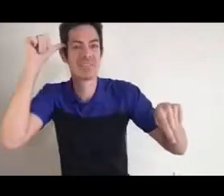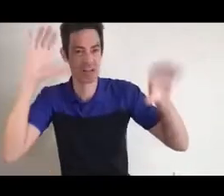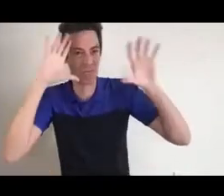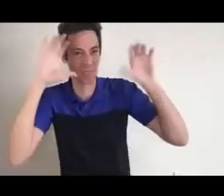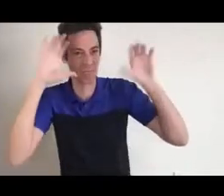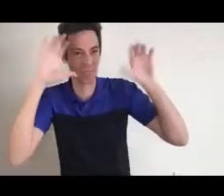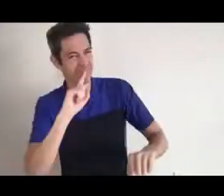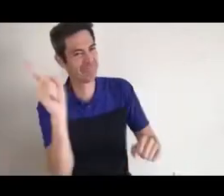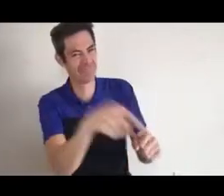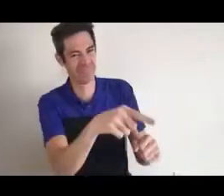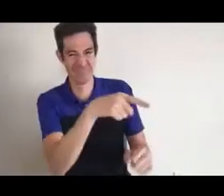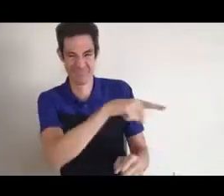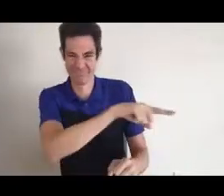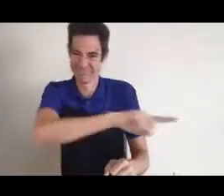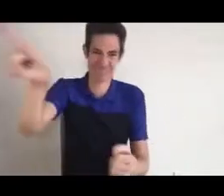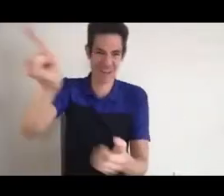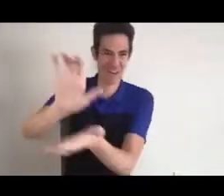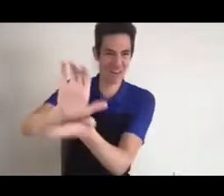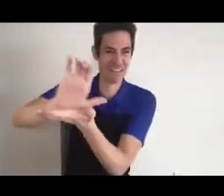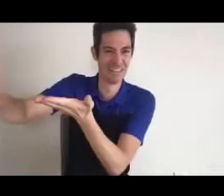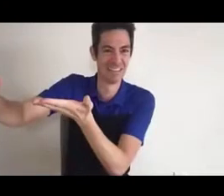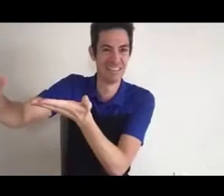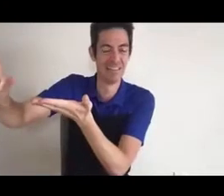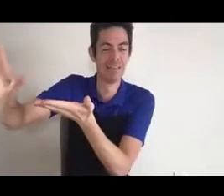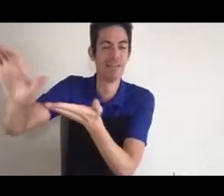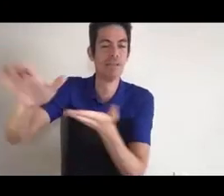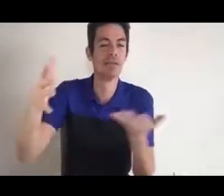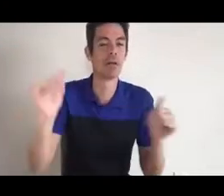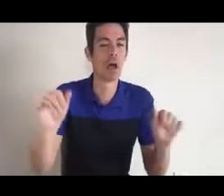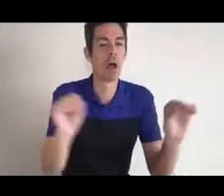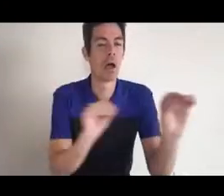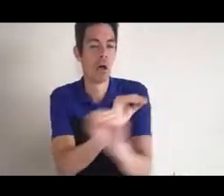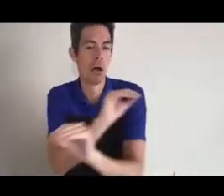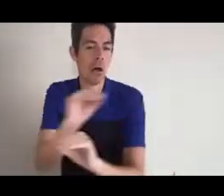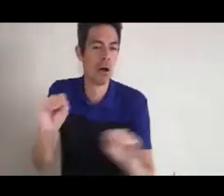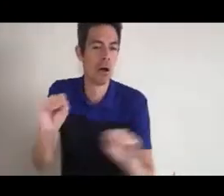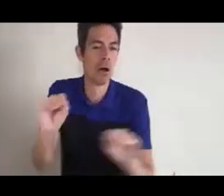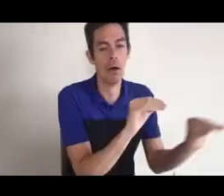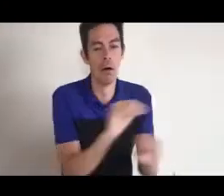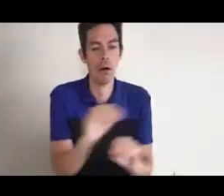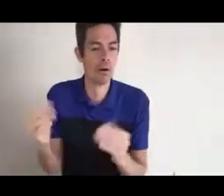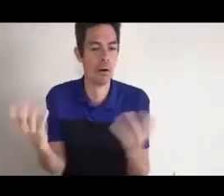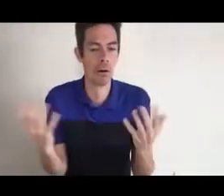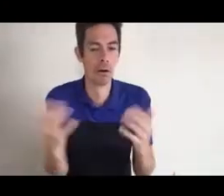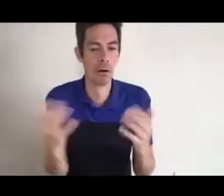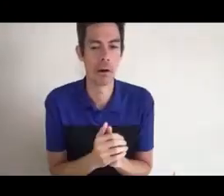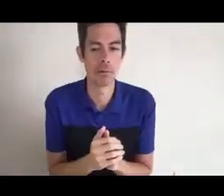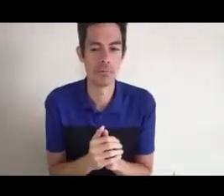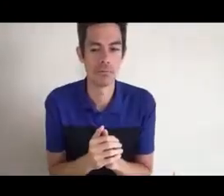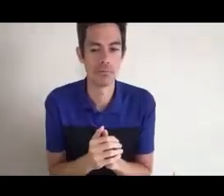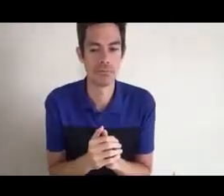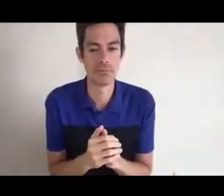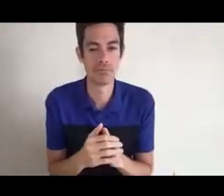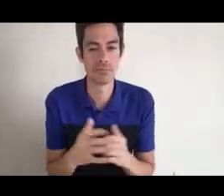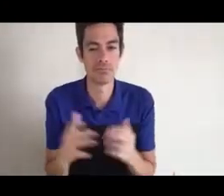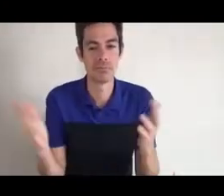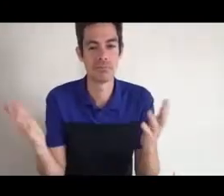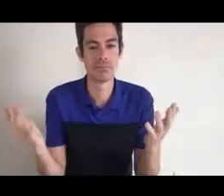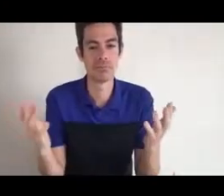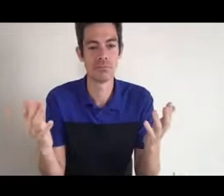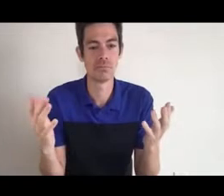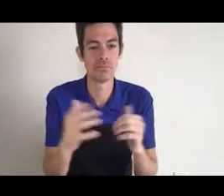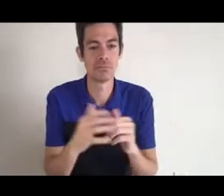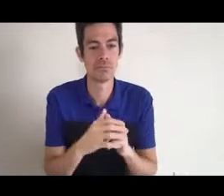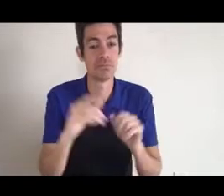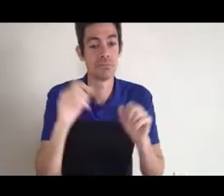the guards, yesterday, the president ordered them to go sweep. So you can move around the sentence based on